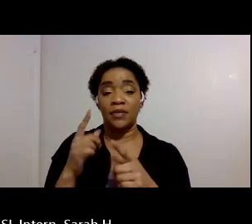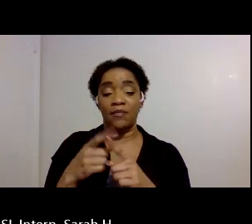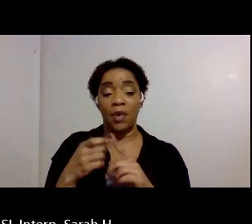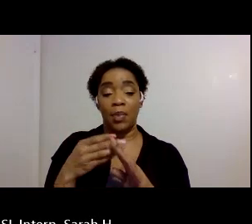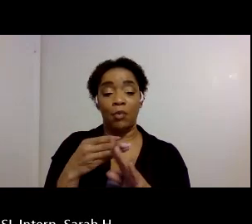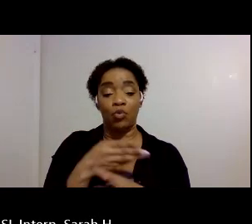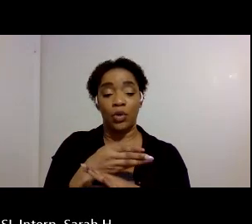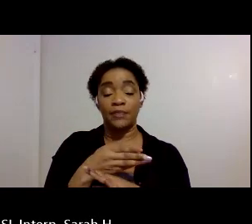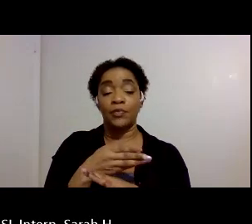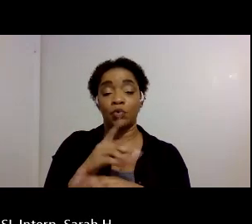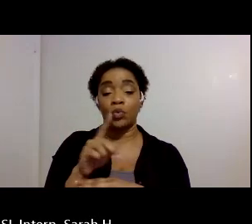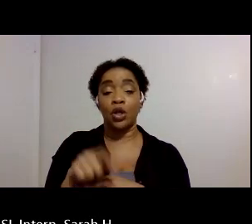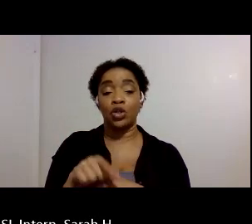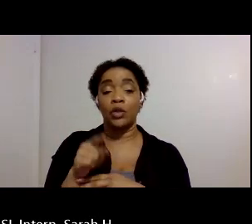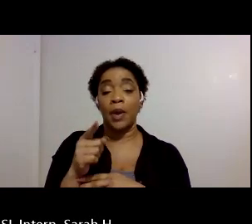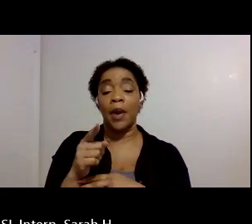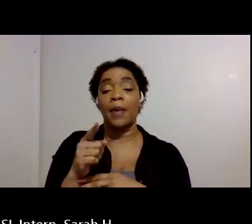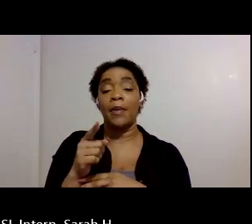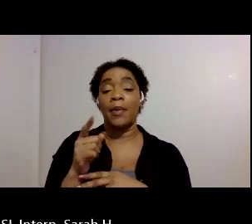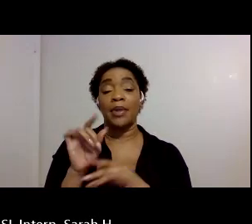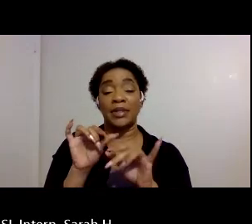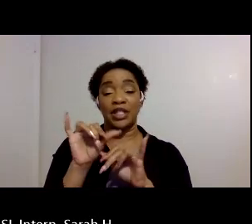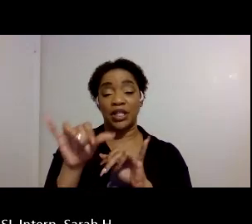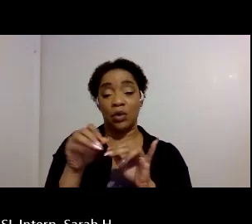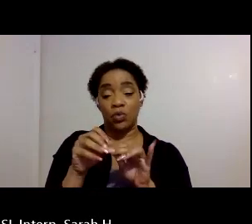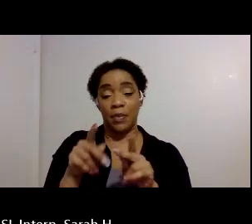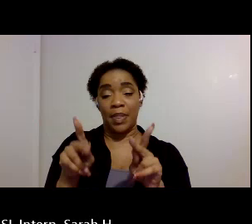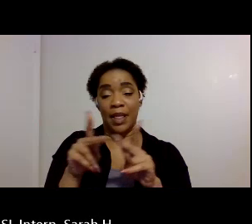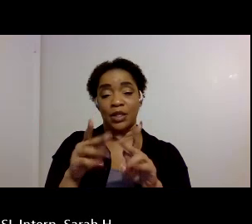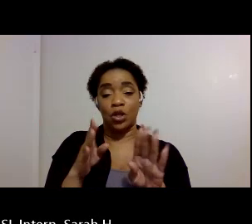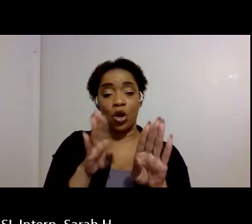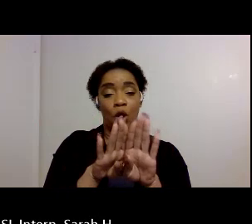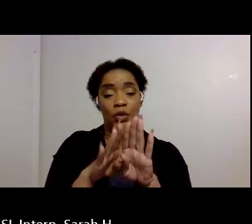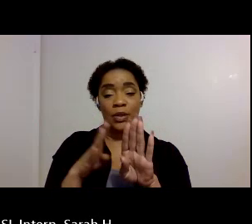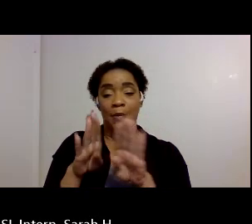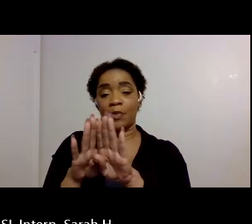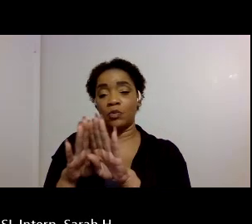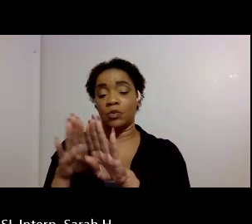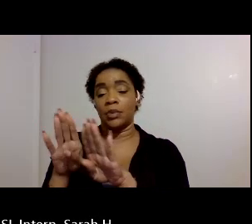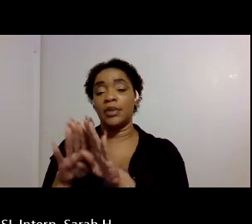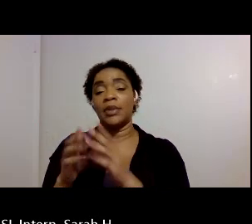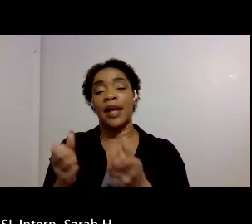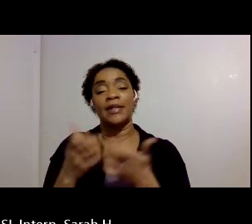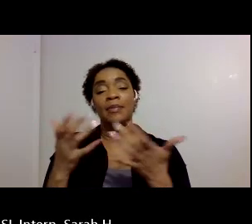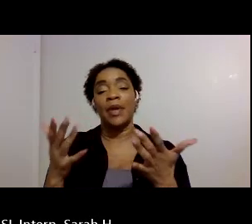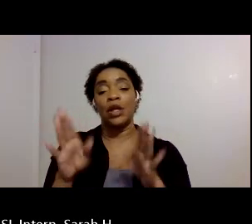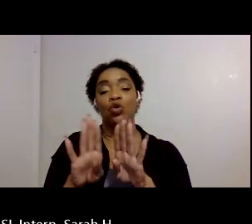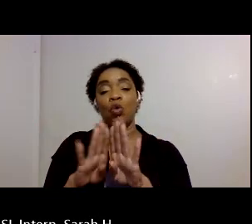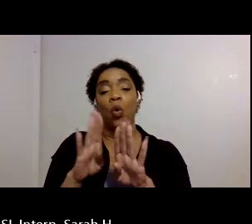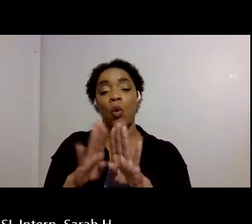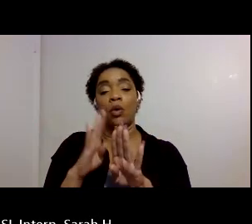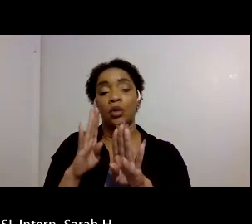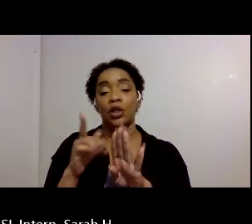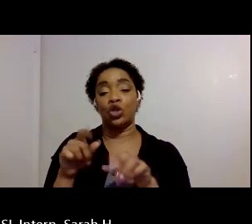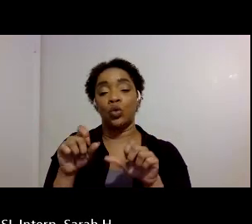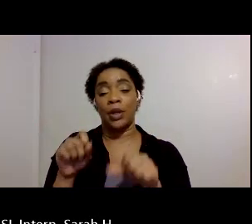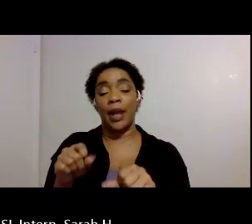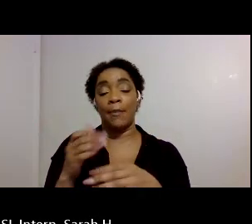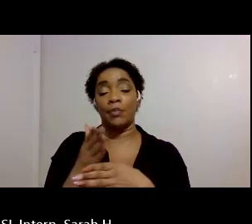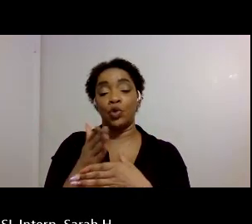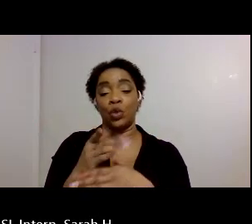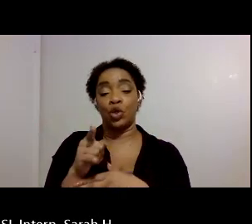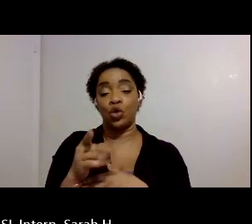shelter in place, close as many doors as you can in between you and the fire. For a residential home, the doors are